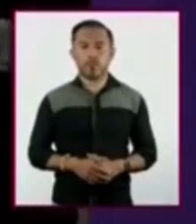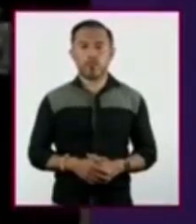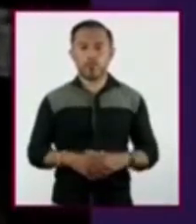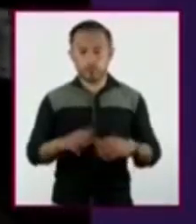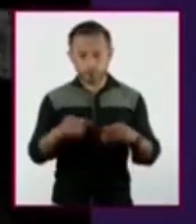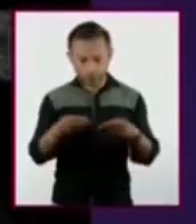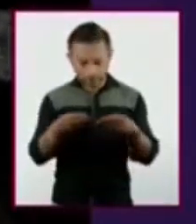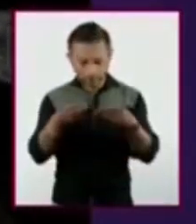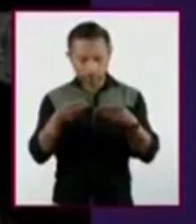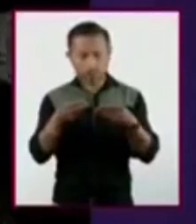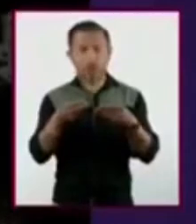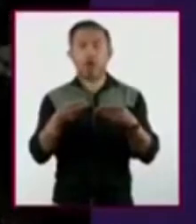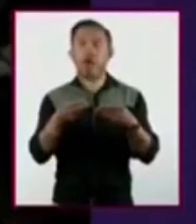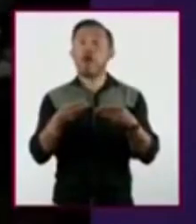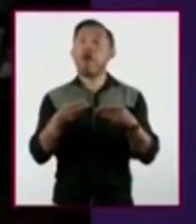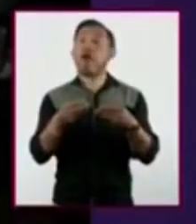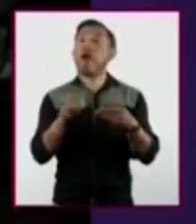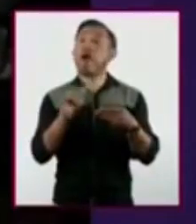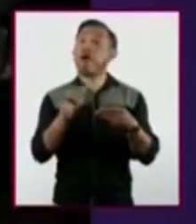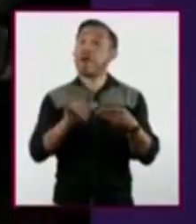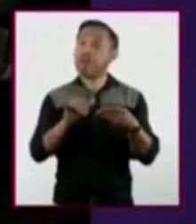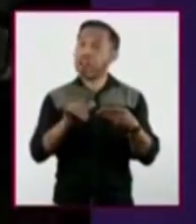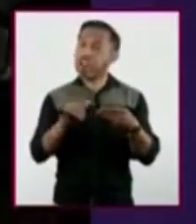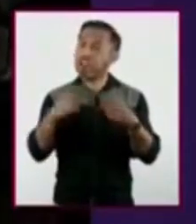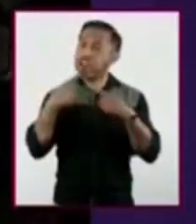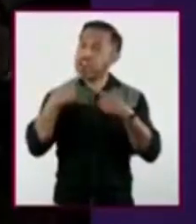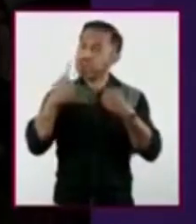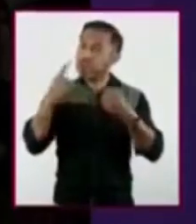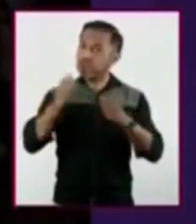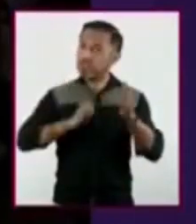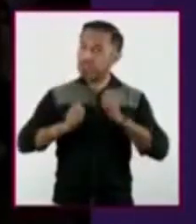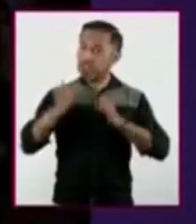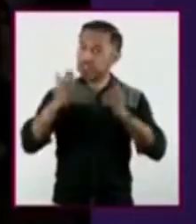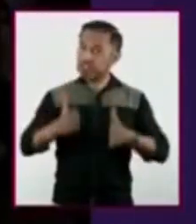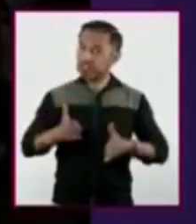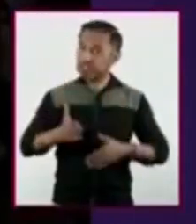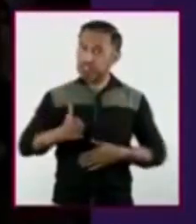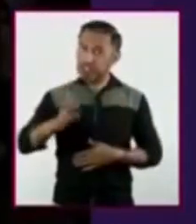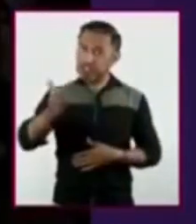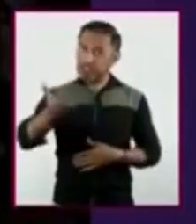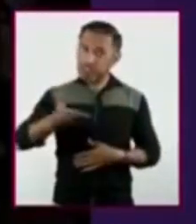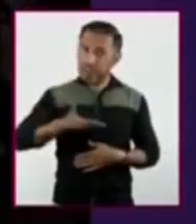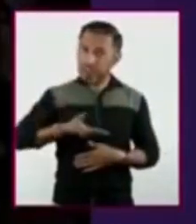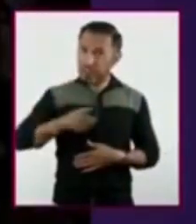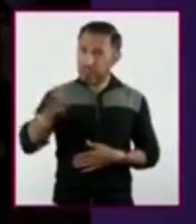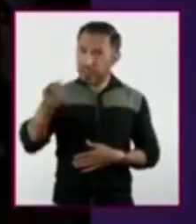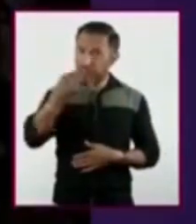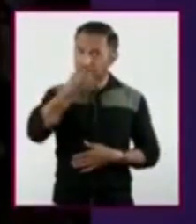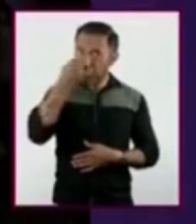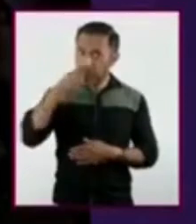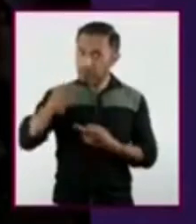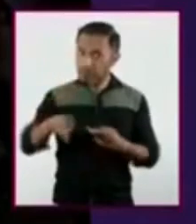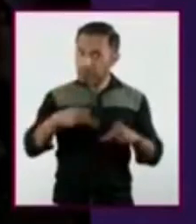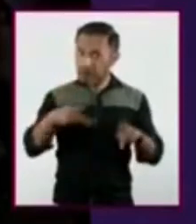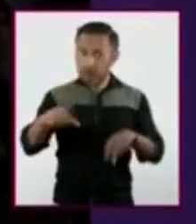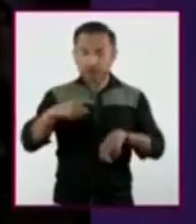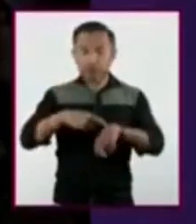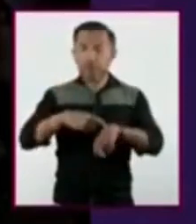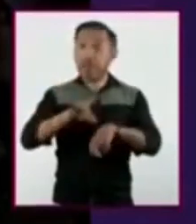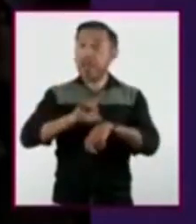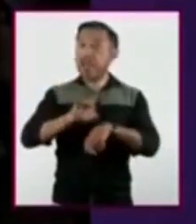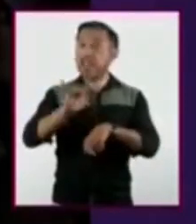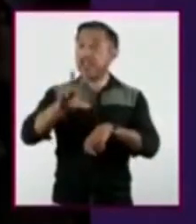Ah, a famous actress invites you to a Halloween party. Time, 8:30